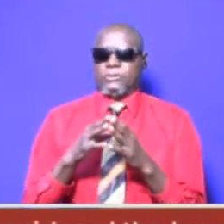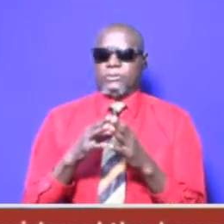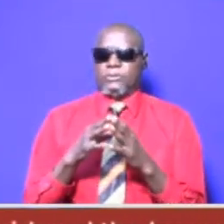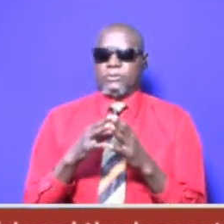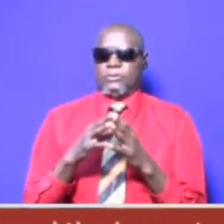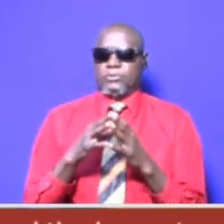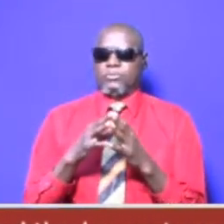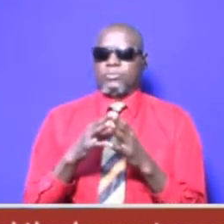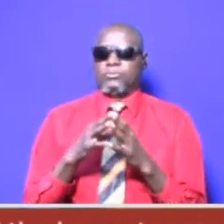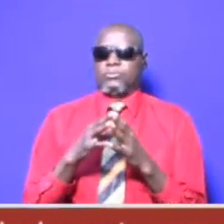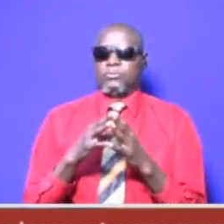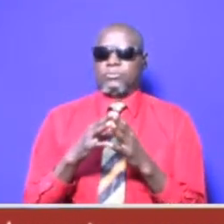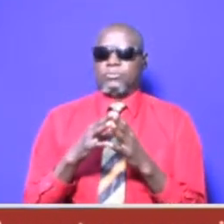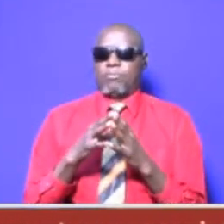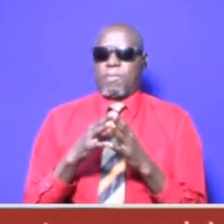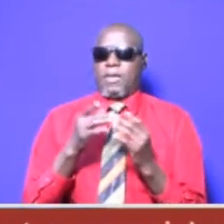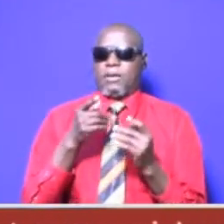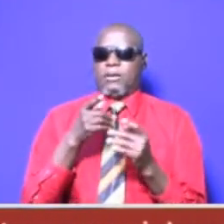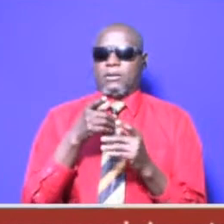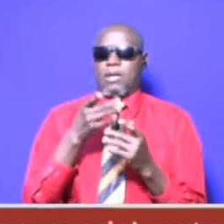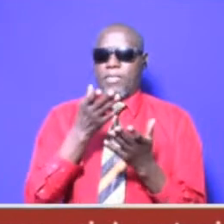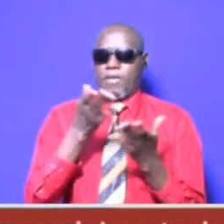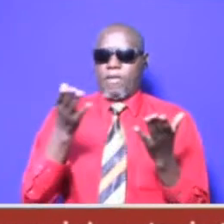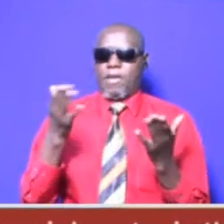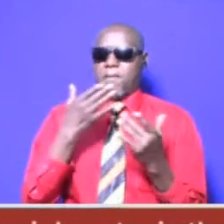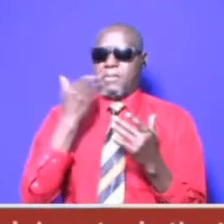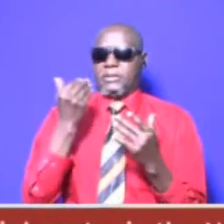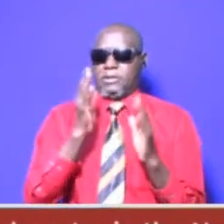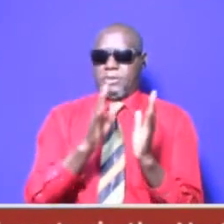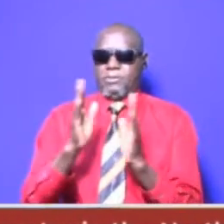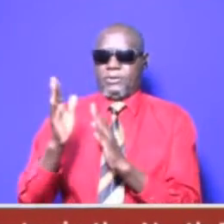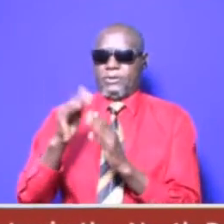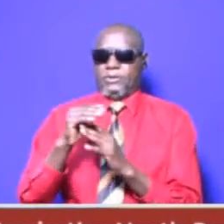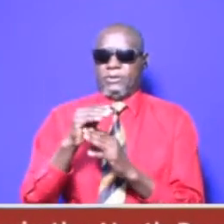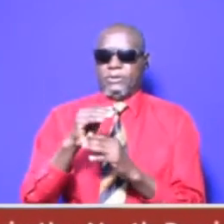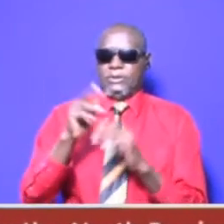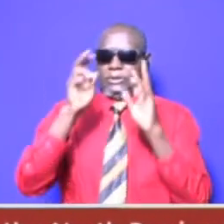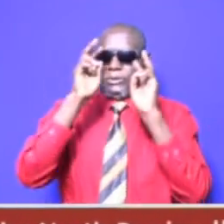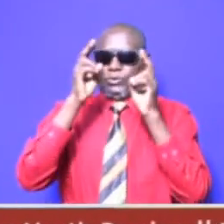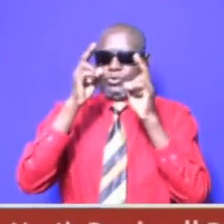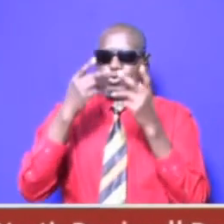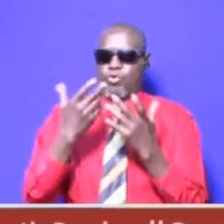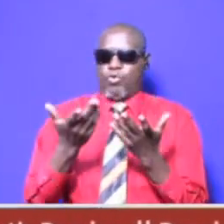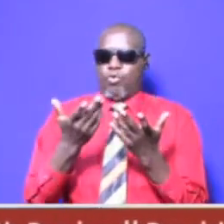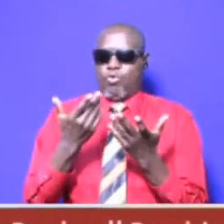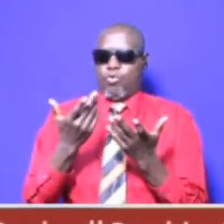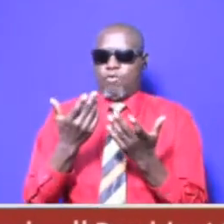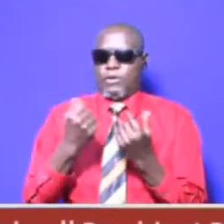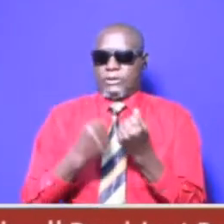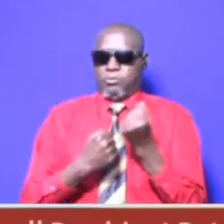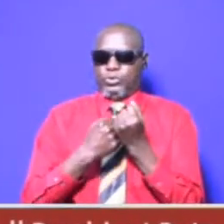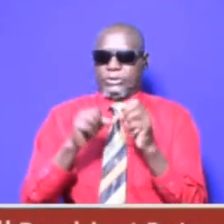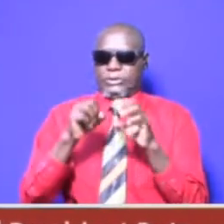from there, there are better preparations. And also the issue of the motor agency support